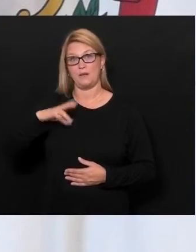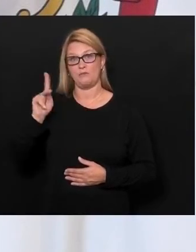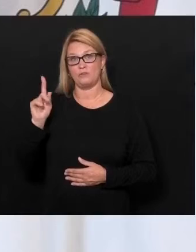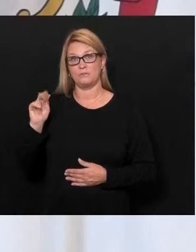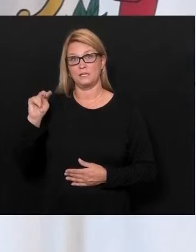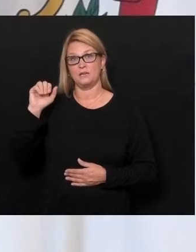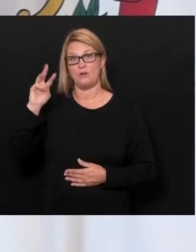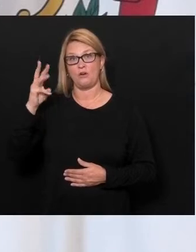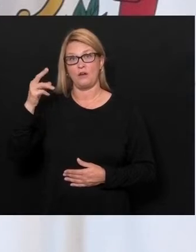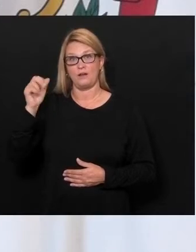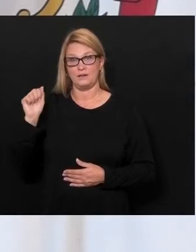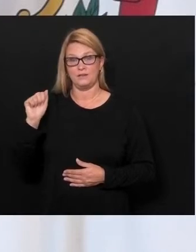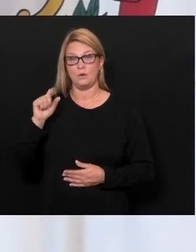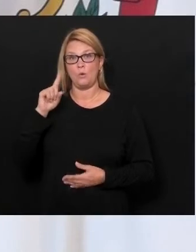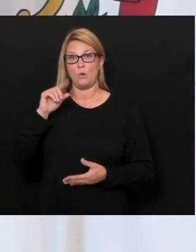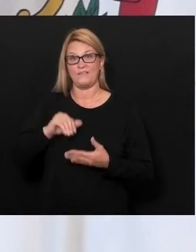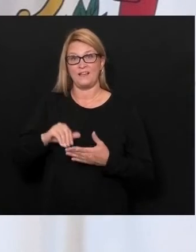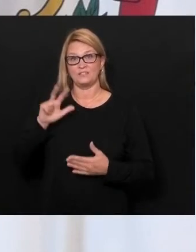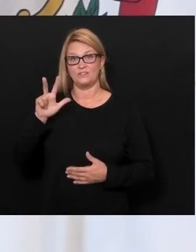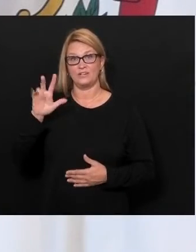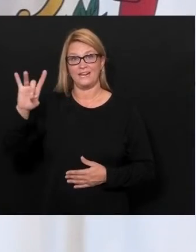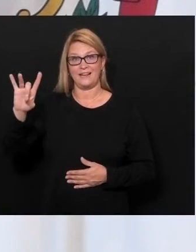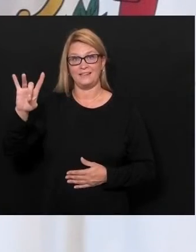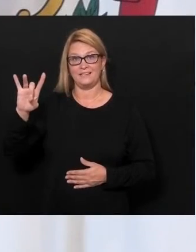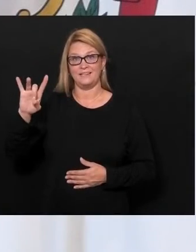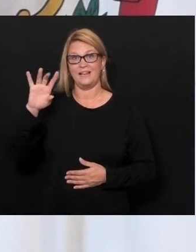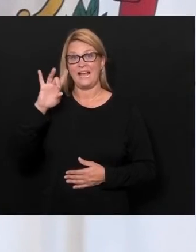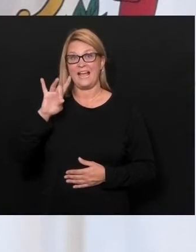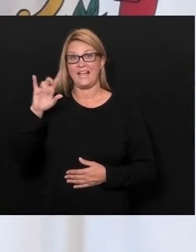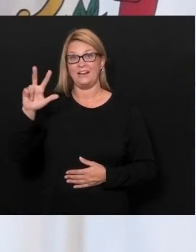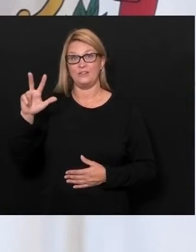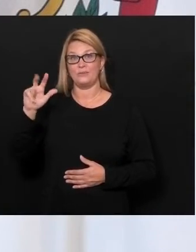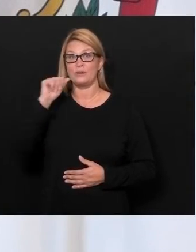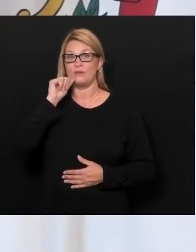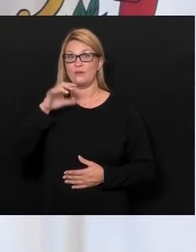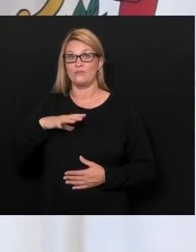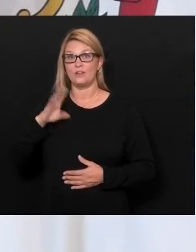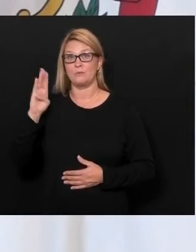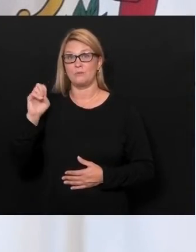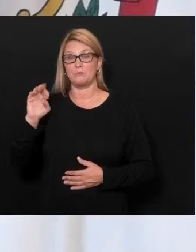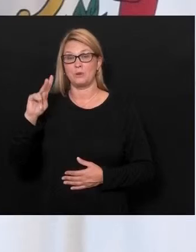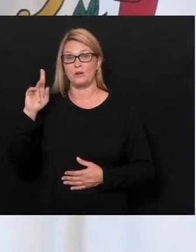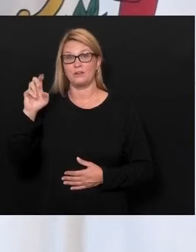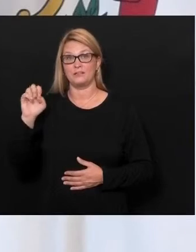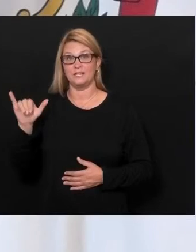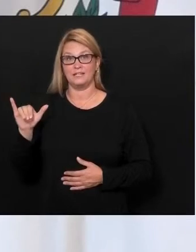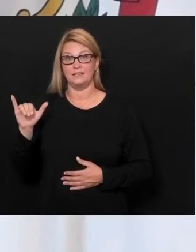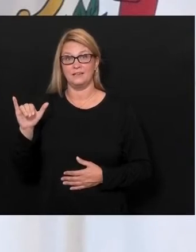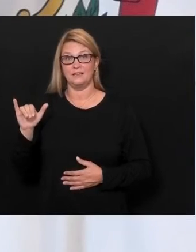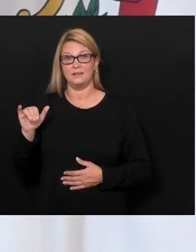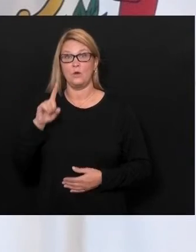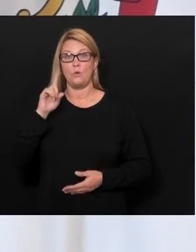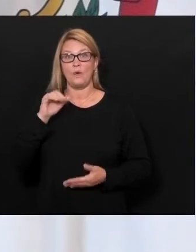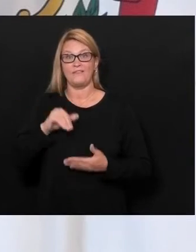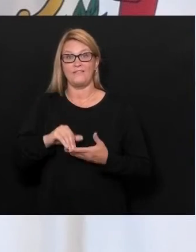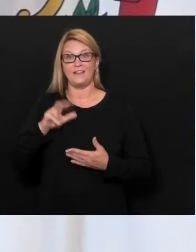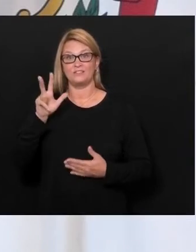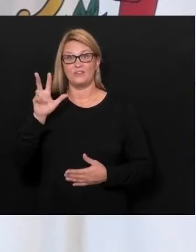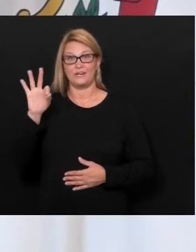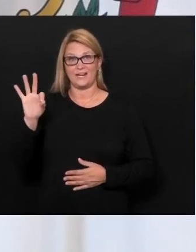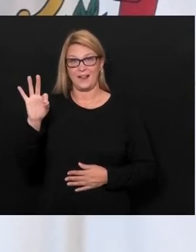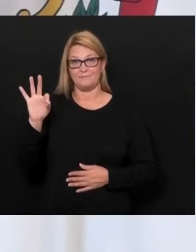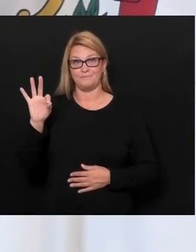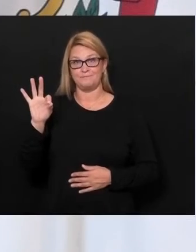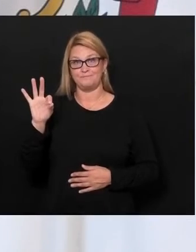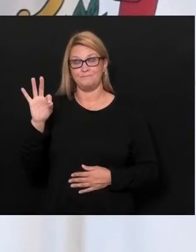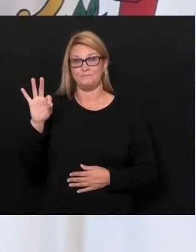County. Our 1,038th death is an 83-year-old female from Berkeley County. Our 1,039th